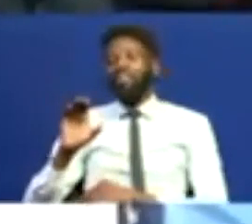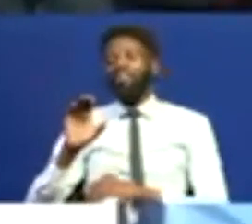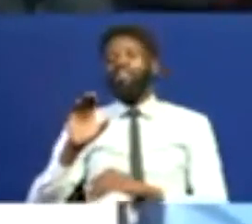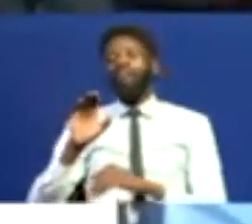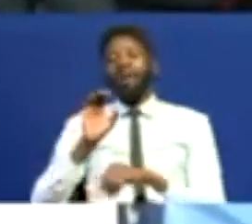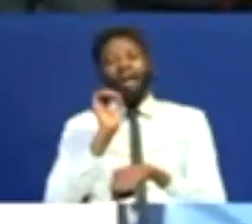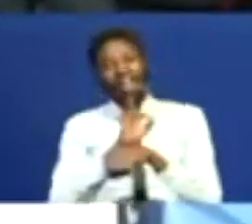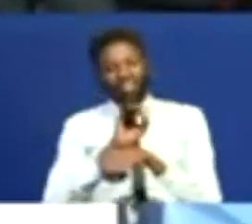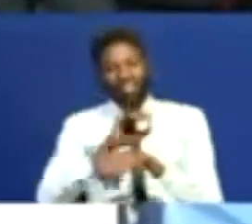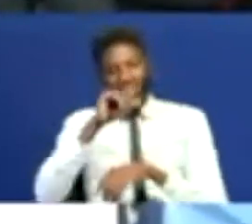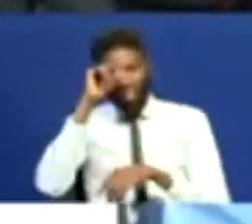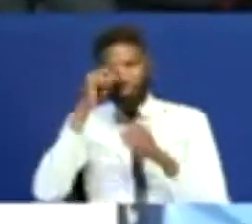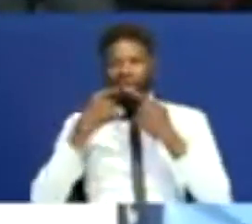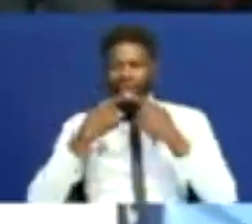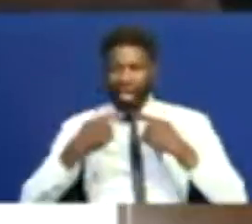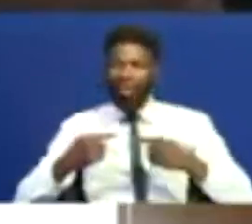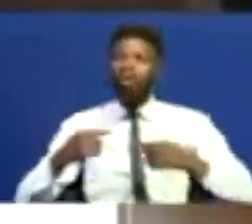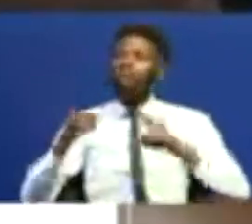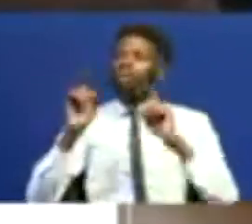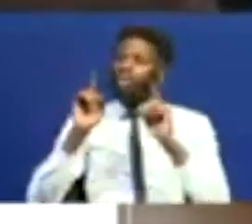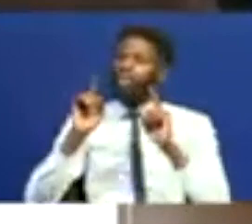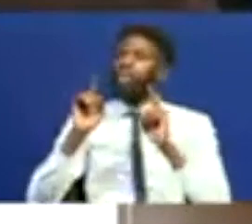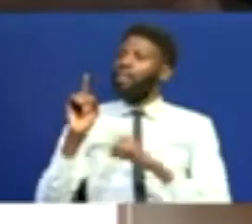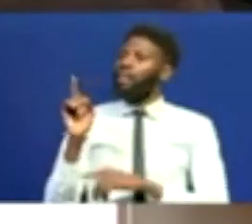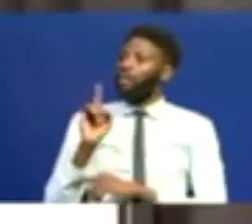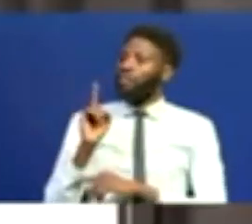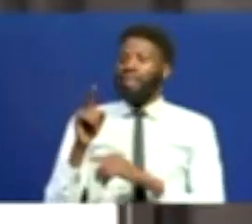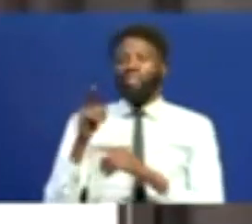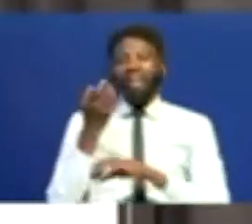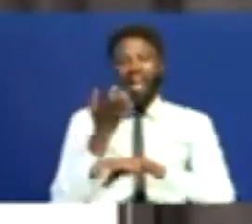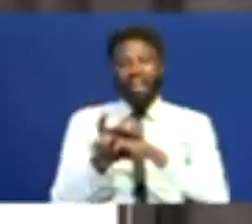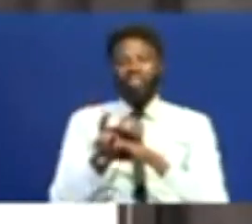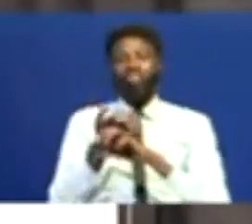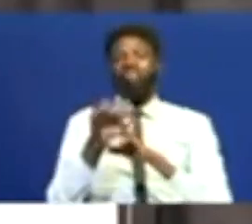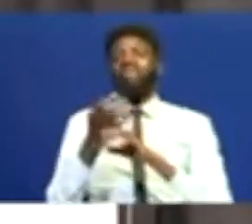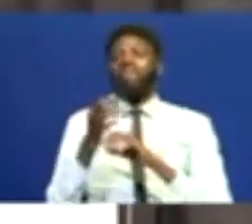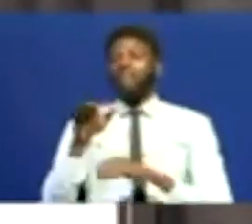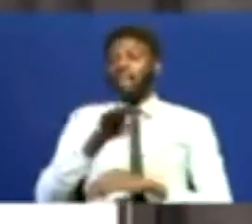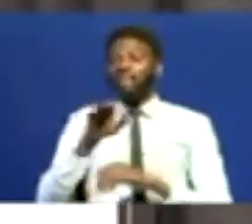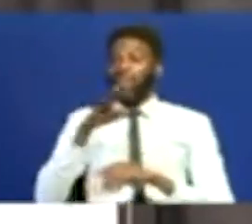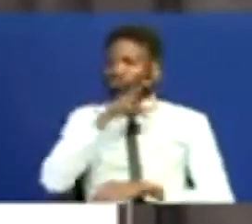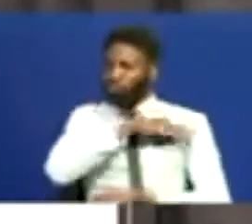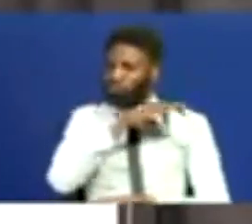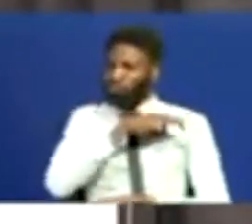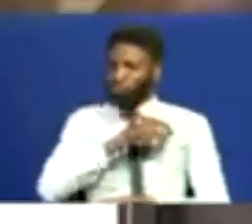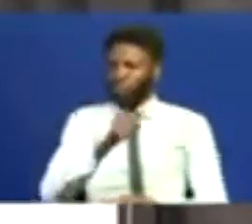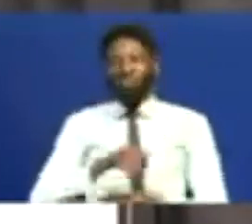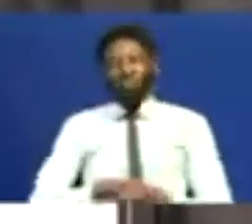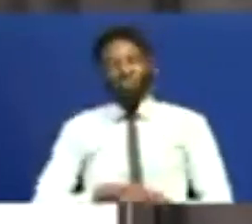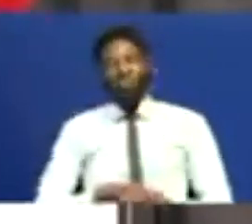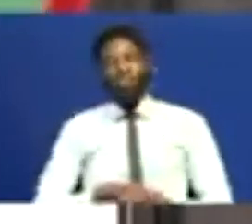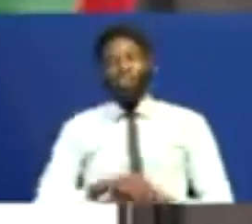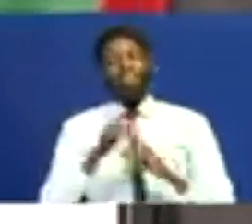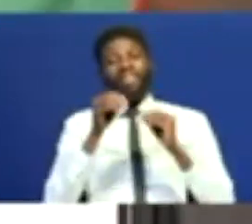kuwa eneo lenye ugumu na kuwafidia walimu wanaohudumu katika eneo hilo. Let Teacher Service Commission fill